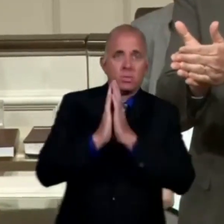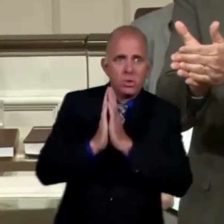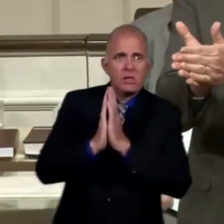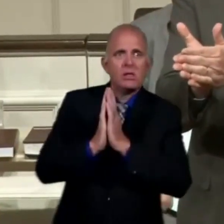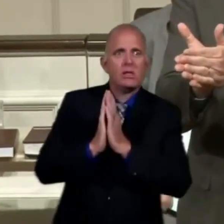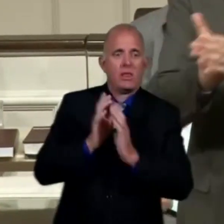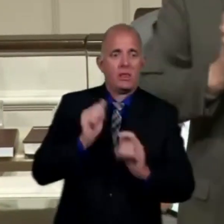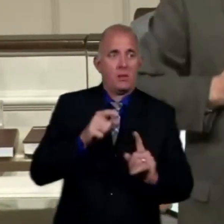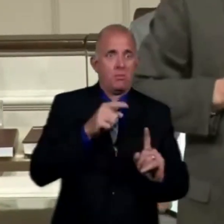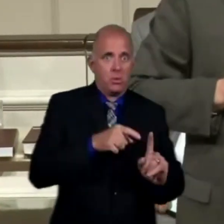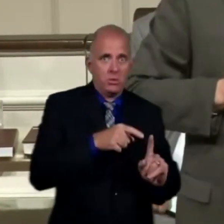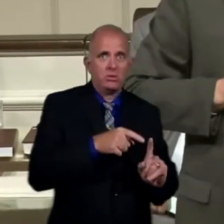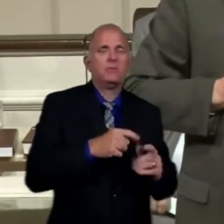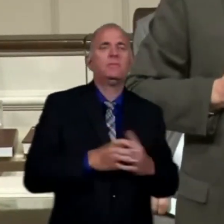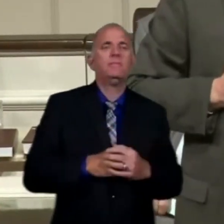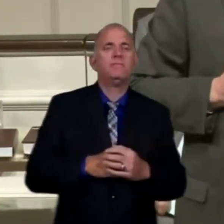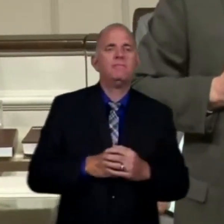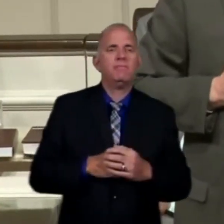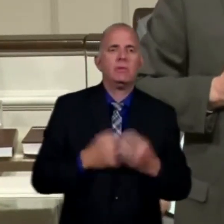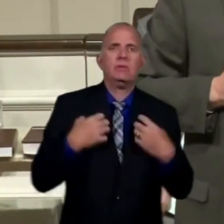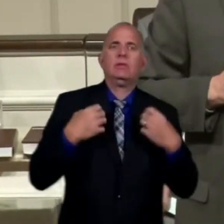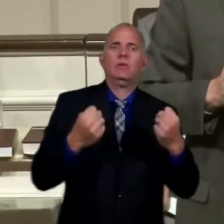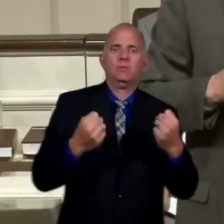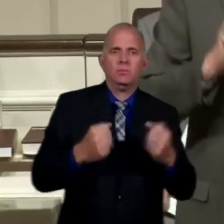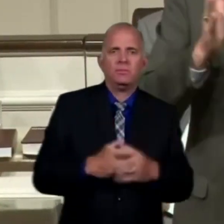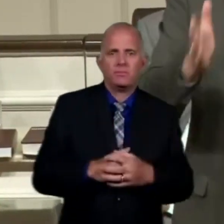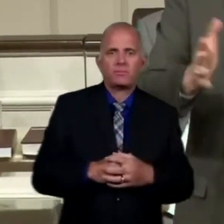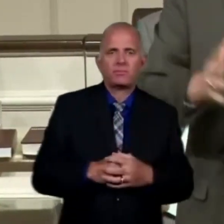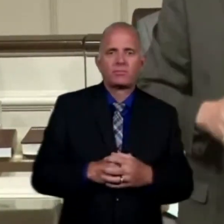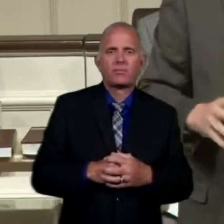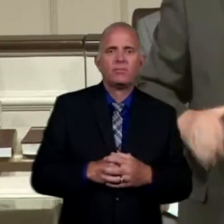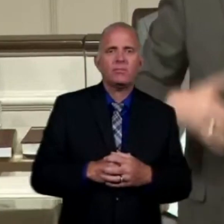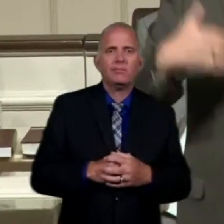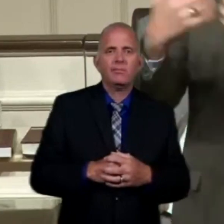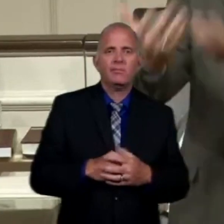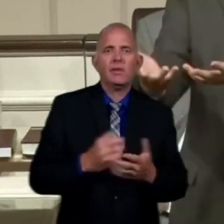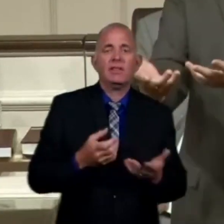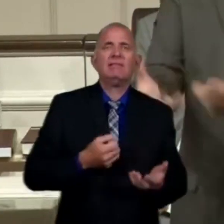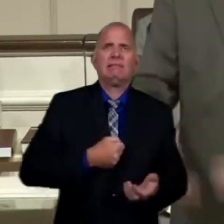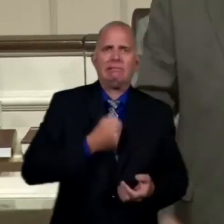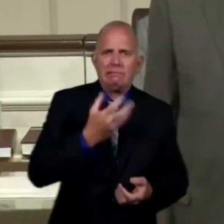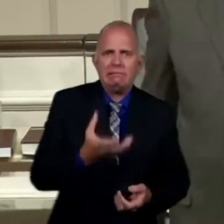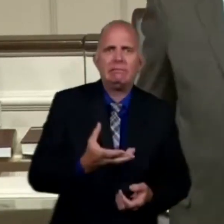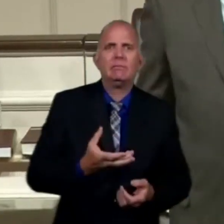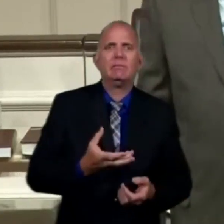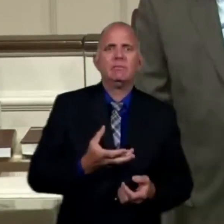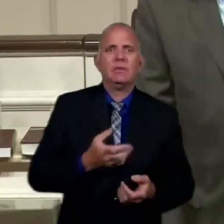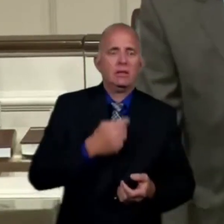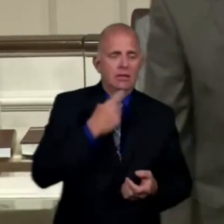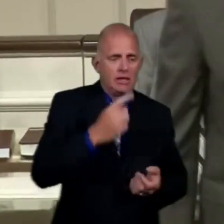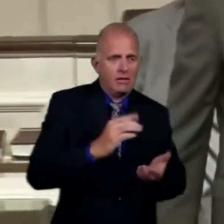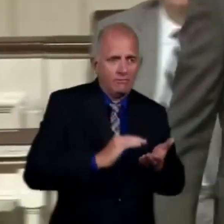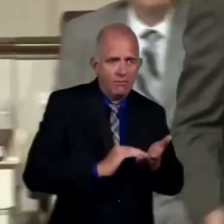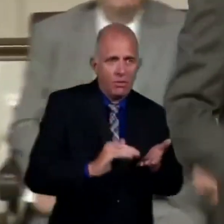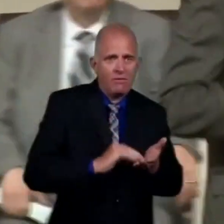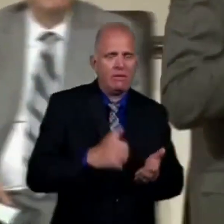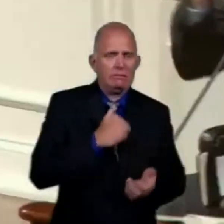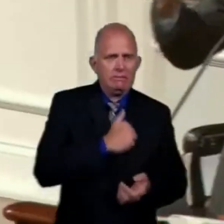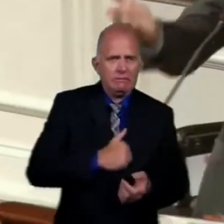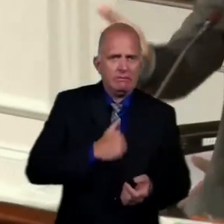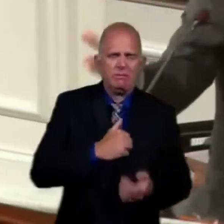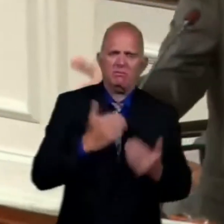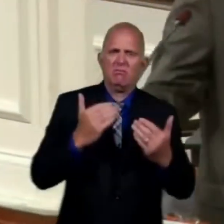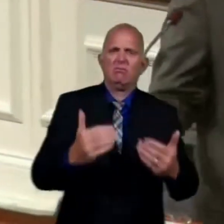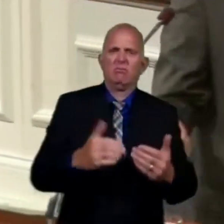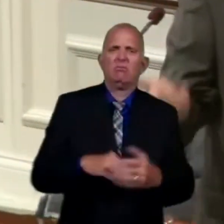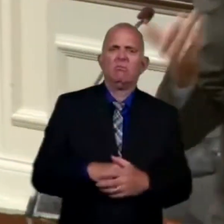person that you can be healed. He said, I want you to confess it. If there's something you need to apologize about it, go do it. The Spirit of God's going to